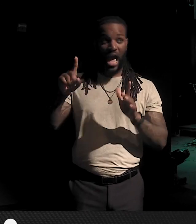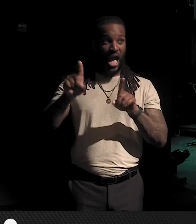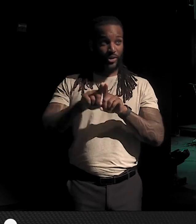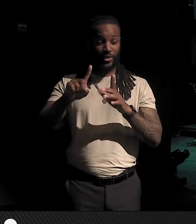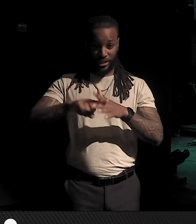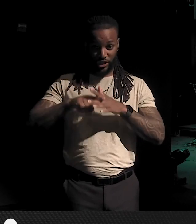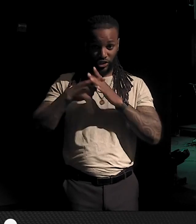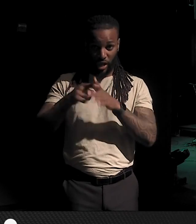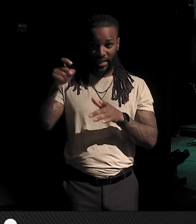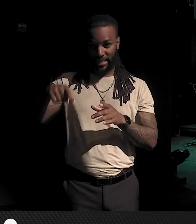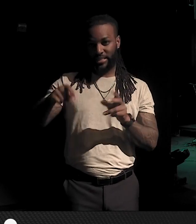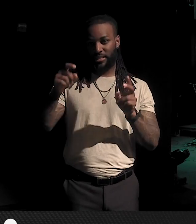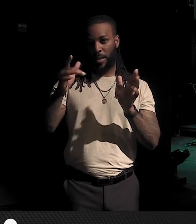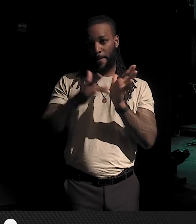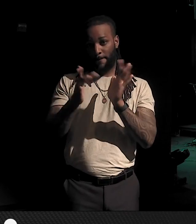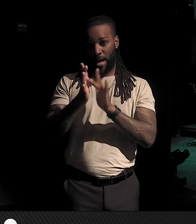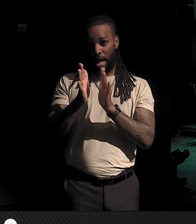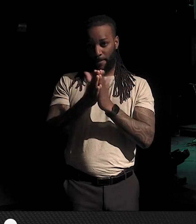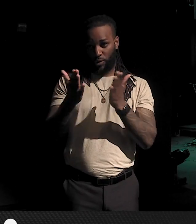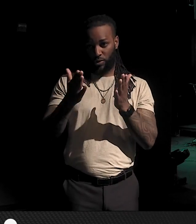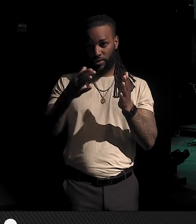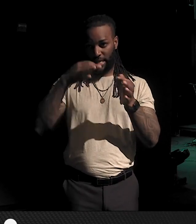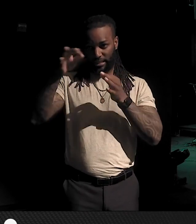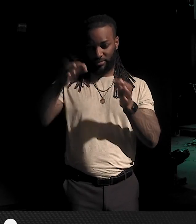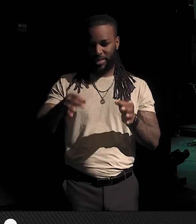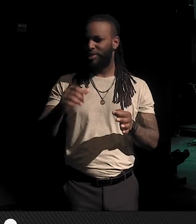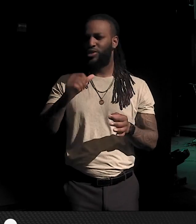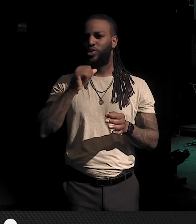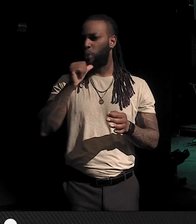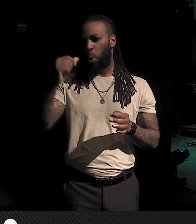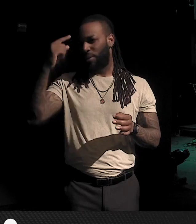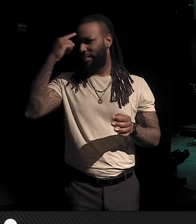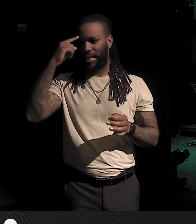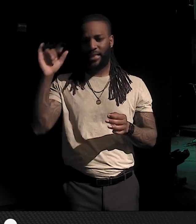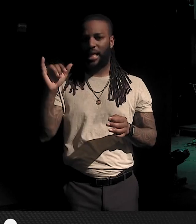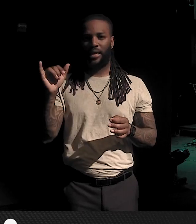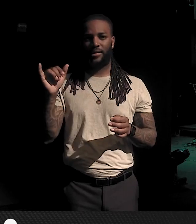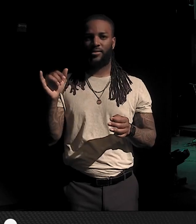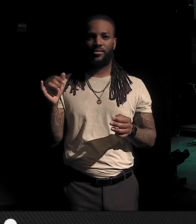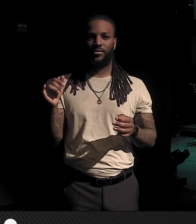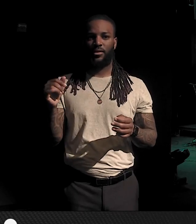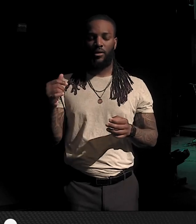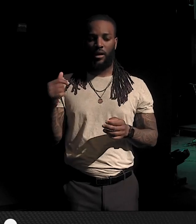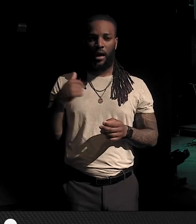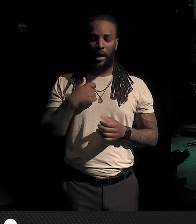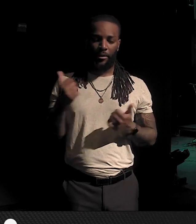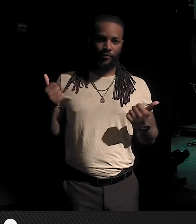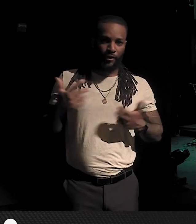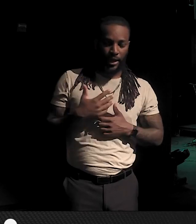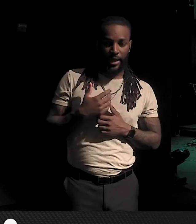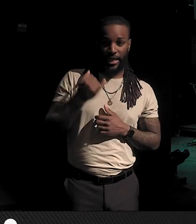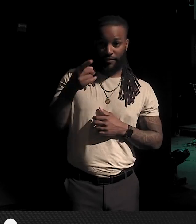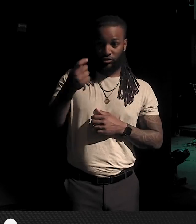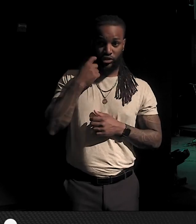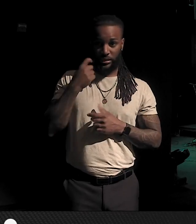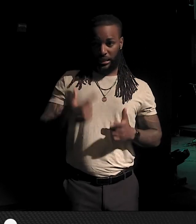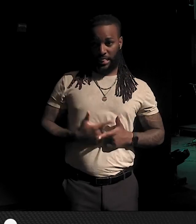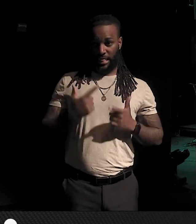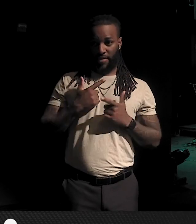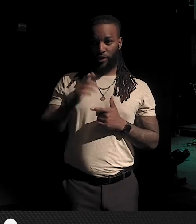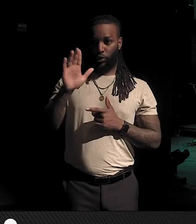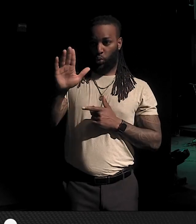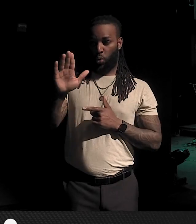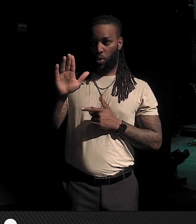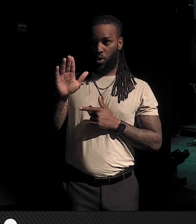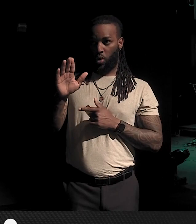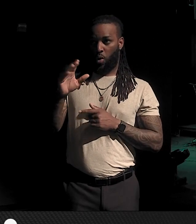this Bible Explained series, don't be afraid of the journey. Don't be afraid if you're just living in your little slice of